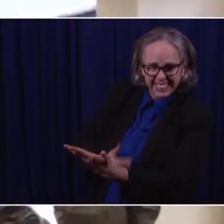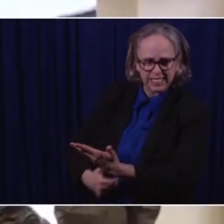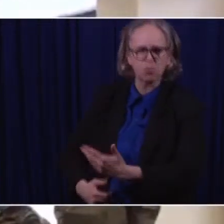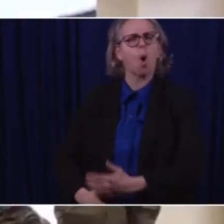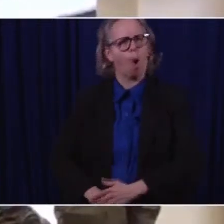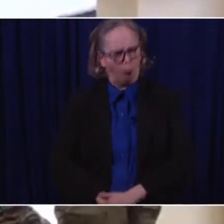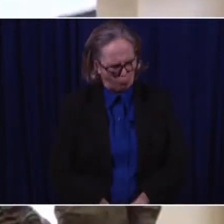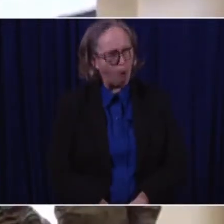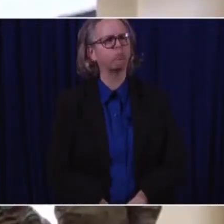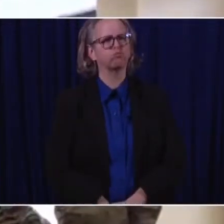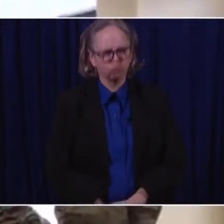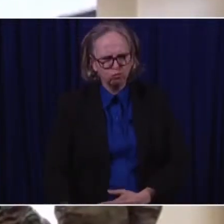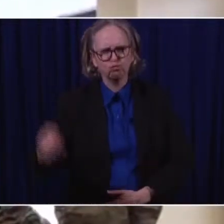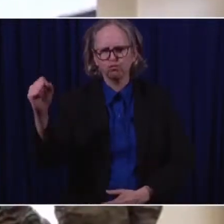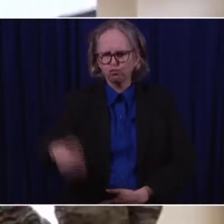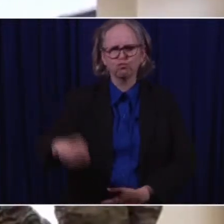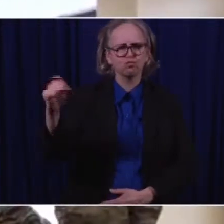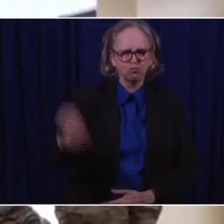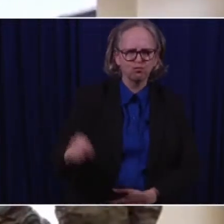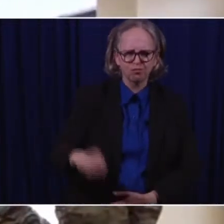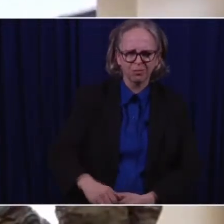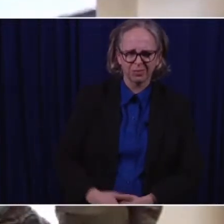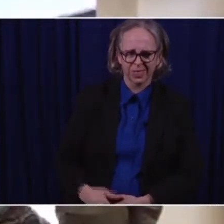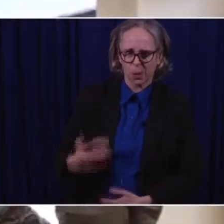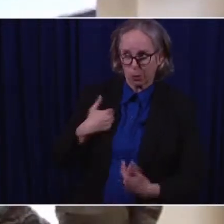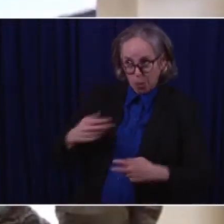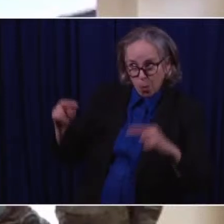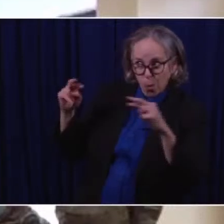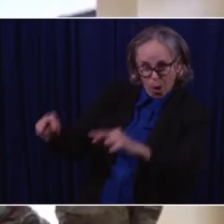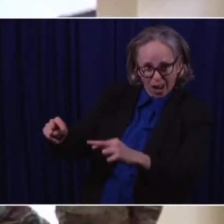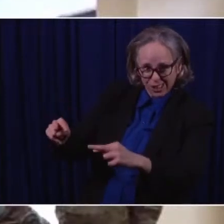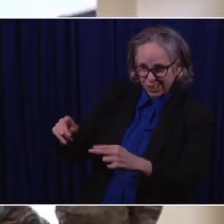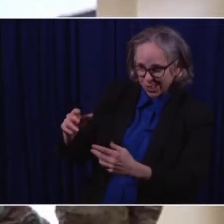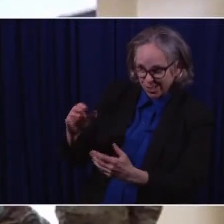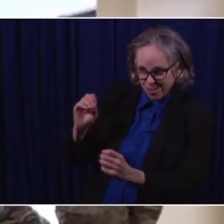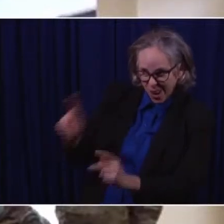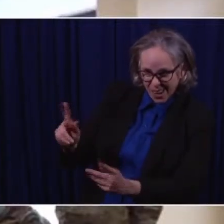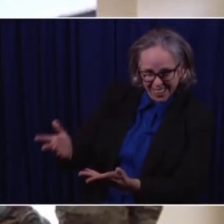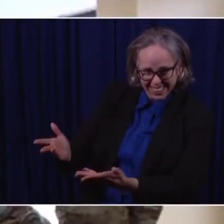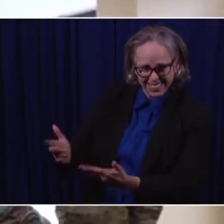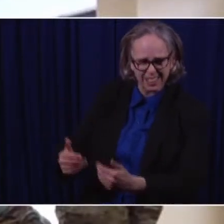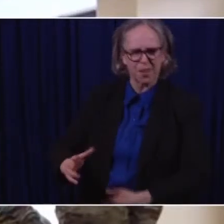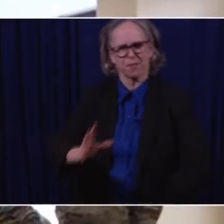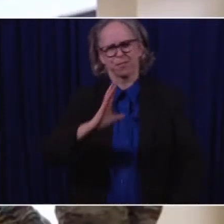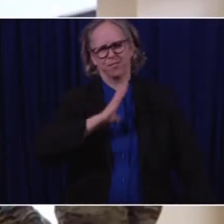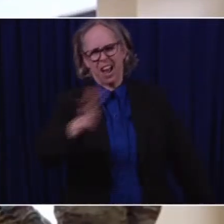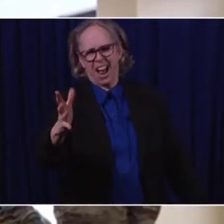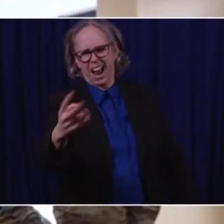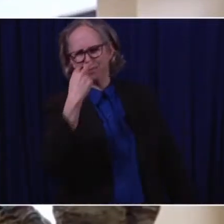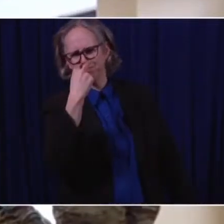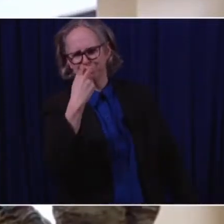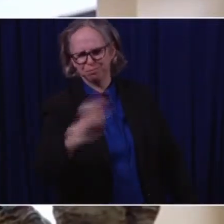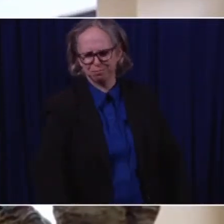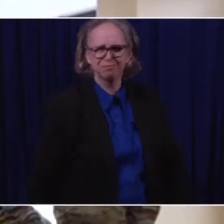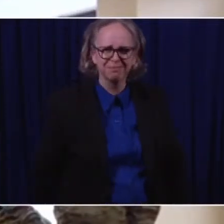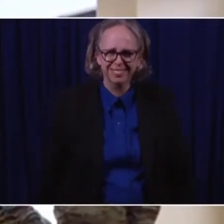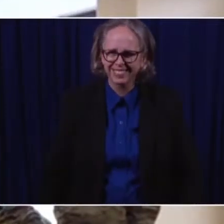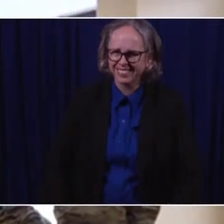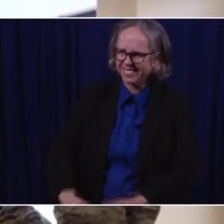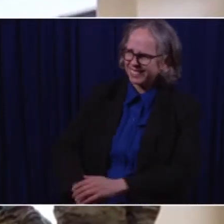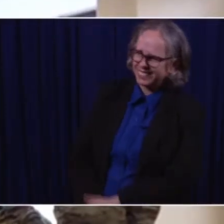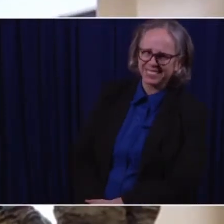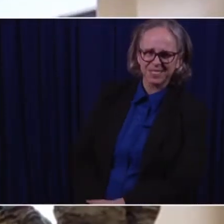am. All right, we're gonna watch you do it. Is that okay? Fine with me. Okay, let's do it.